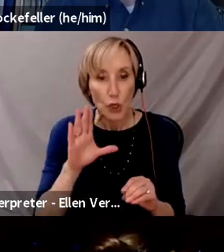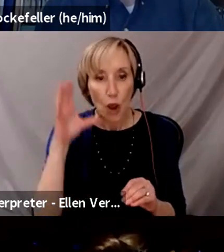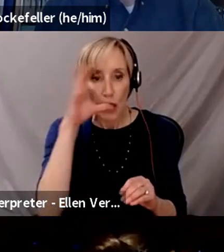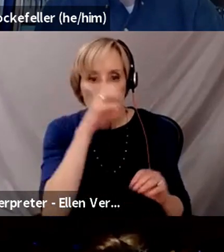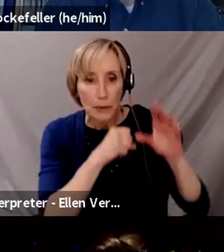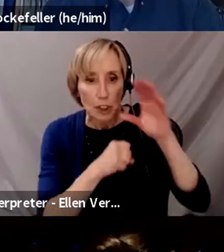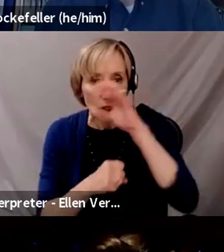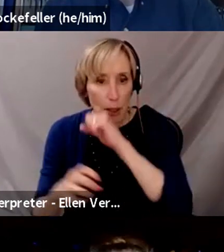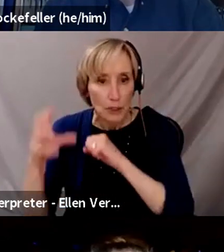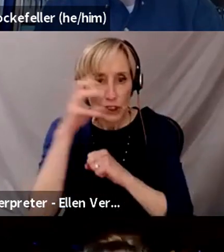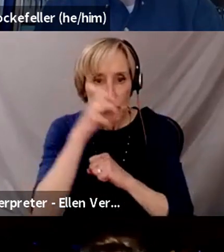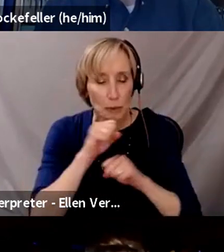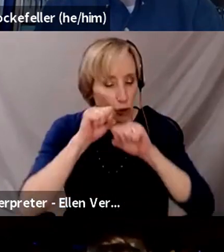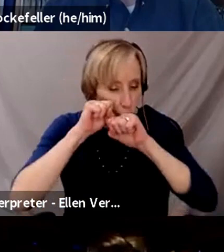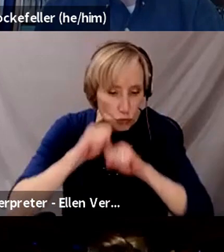know enough.